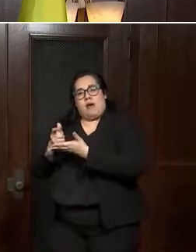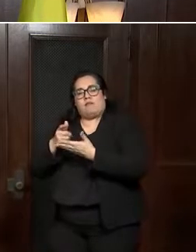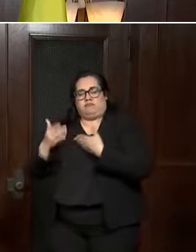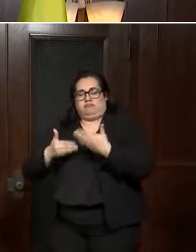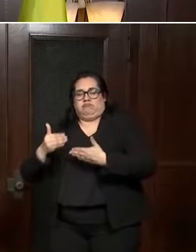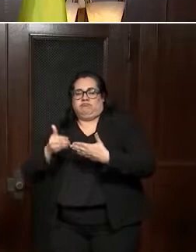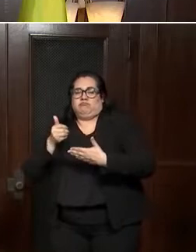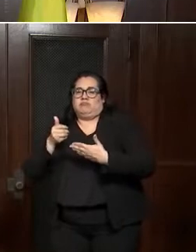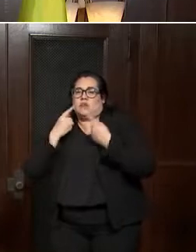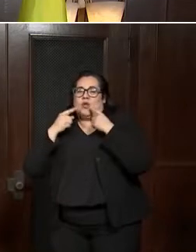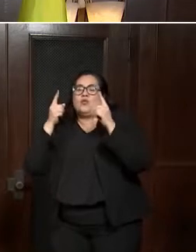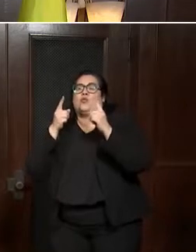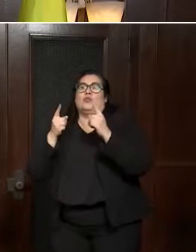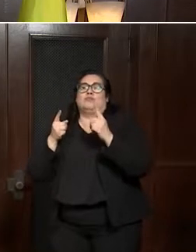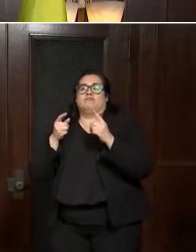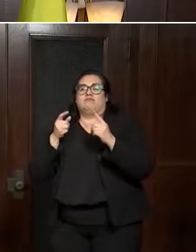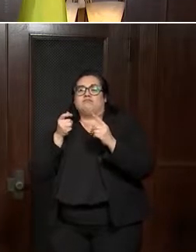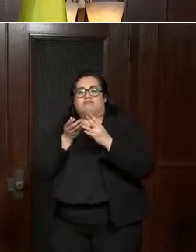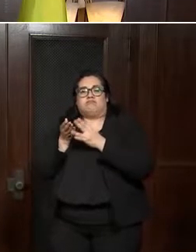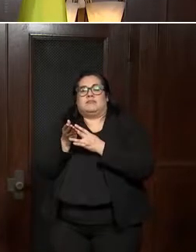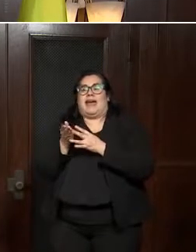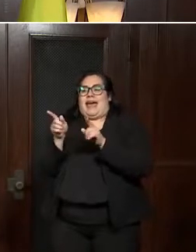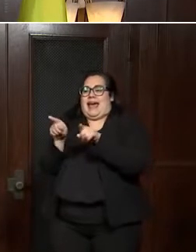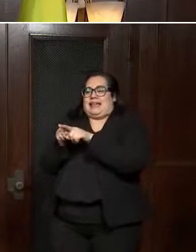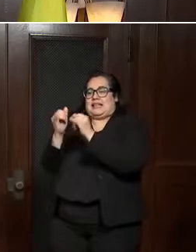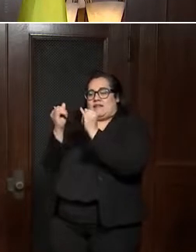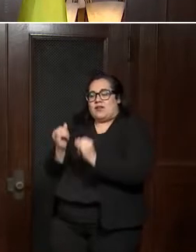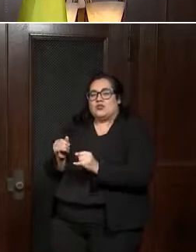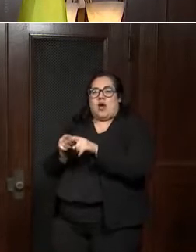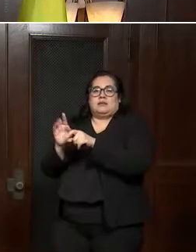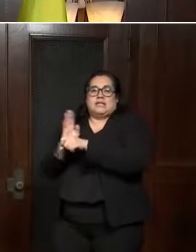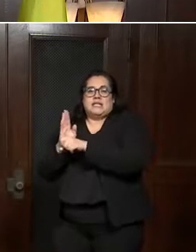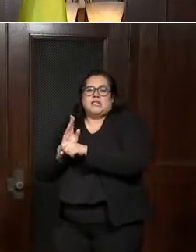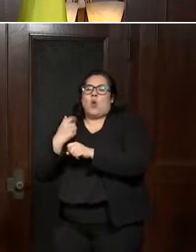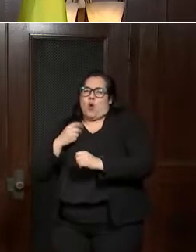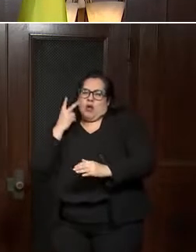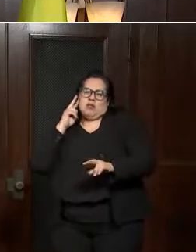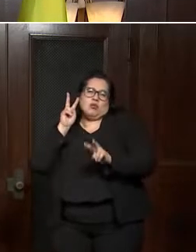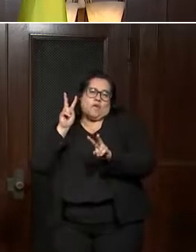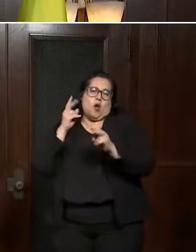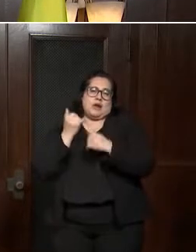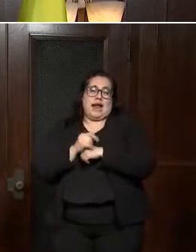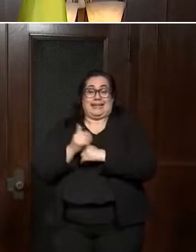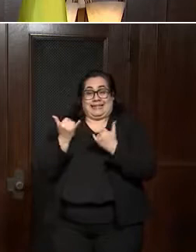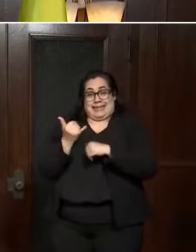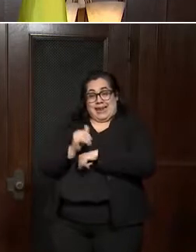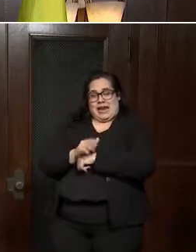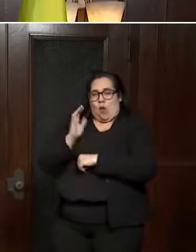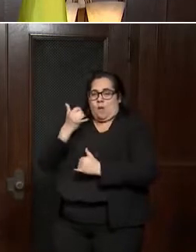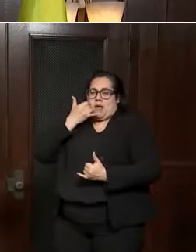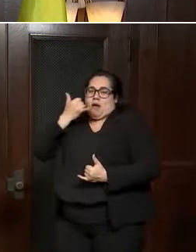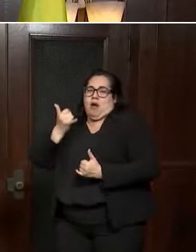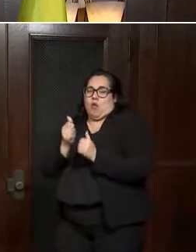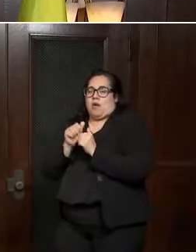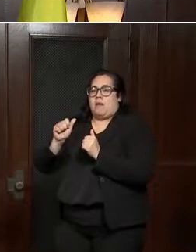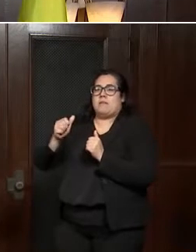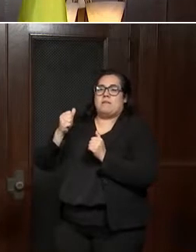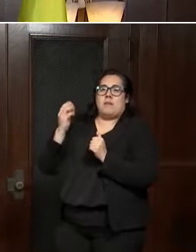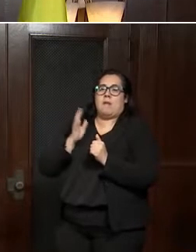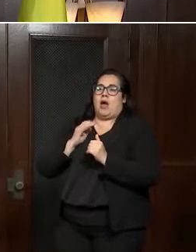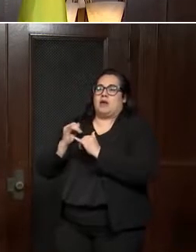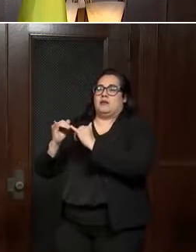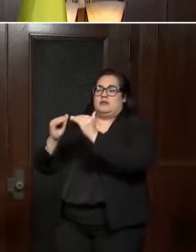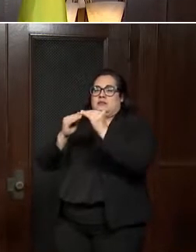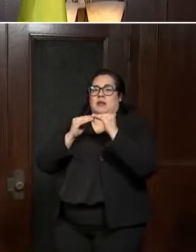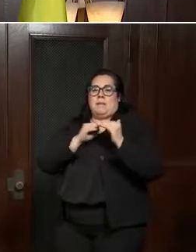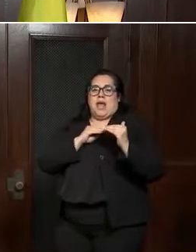through this as individuals or businesses. So we're looking forward to tonight. I'll be on the phone call with all of my fellow mayors up and down the state that we